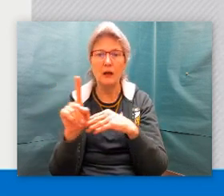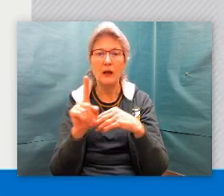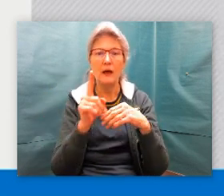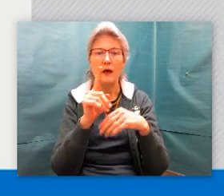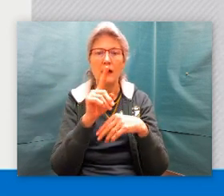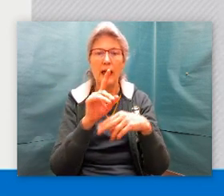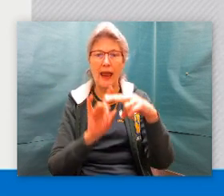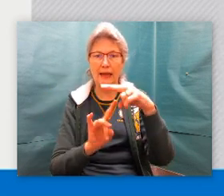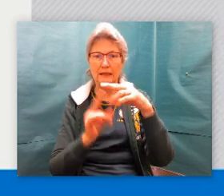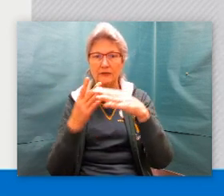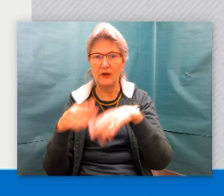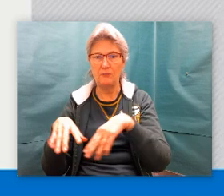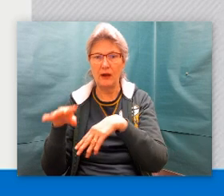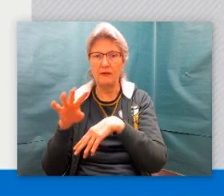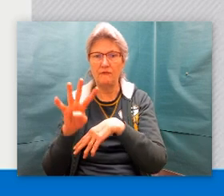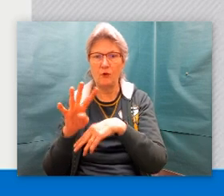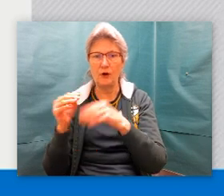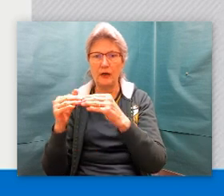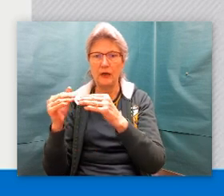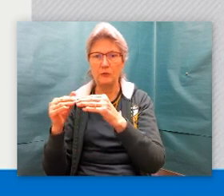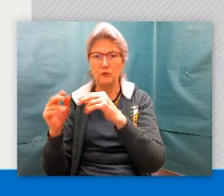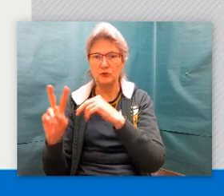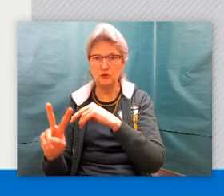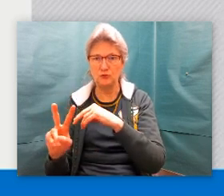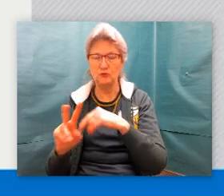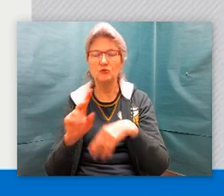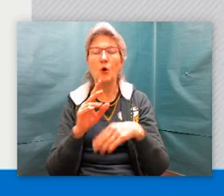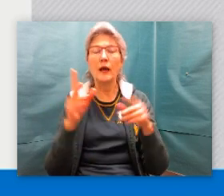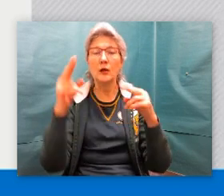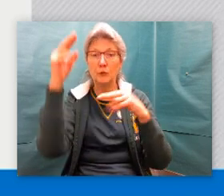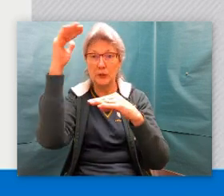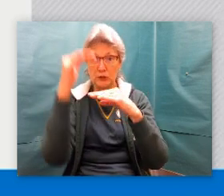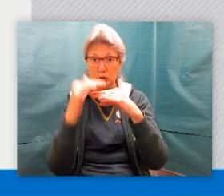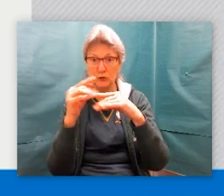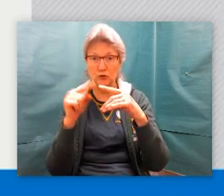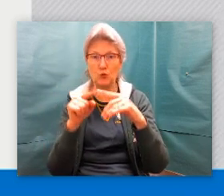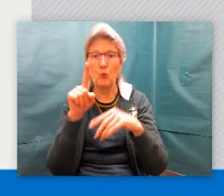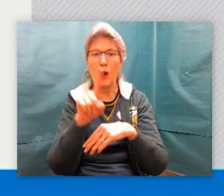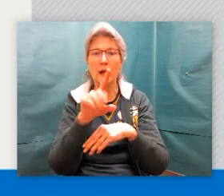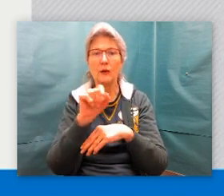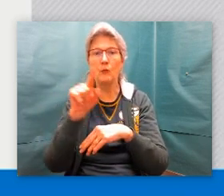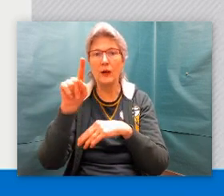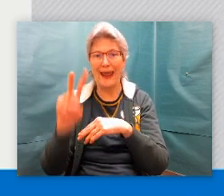1, and 8 divided by 4 is 2. So I'm left with